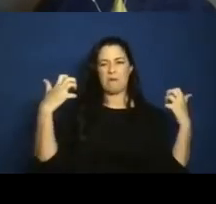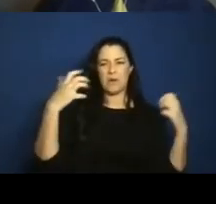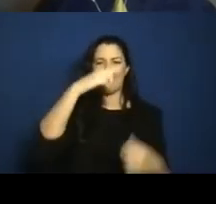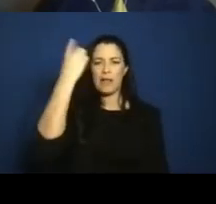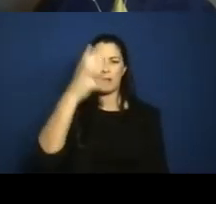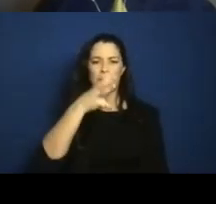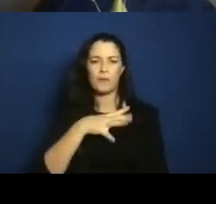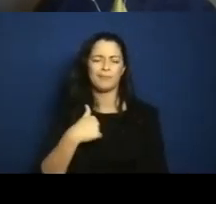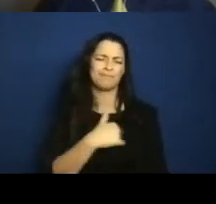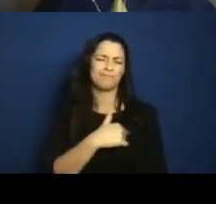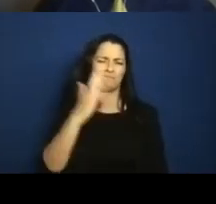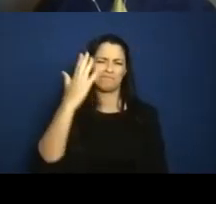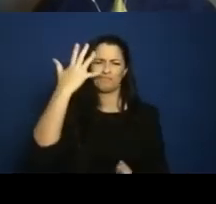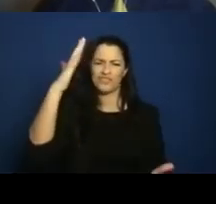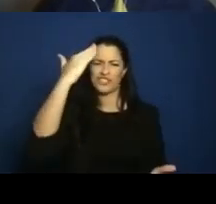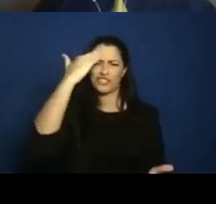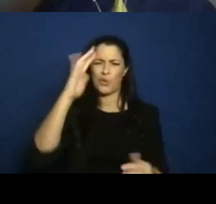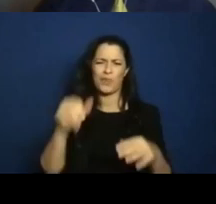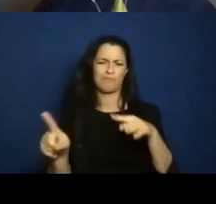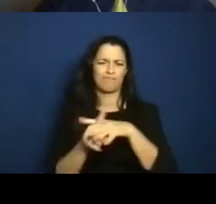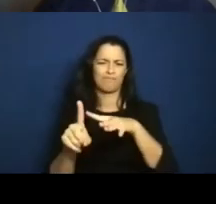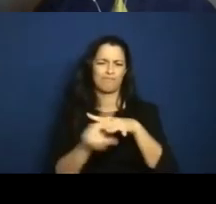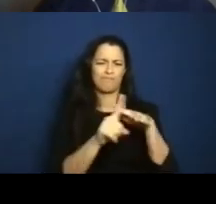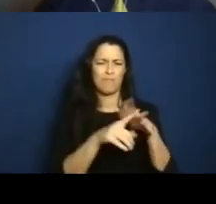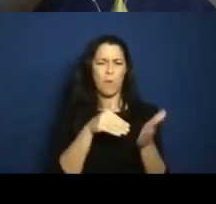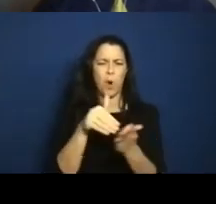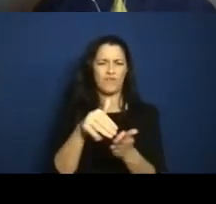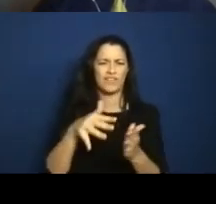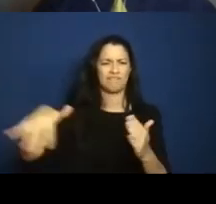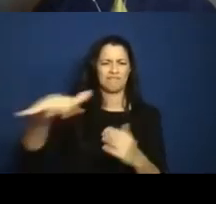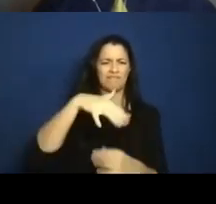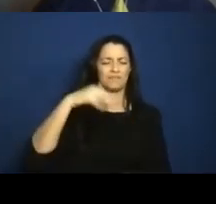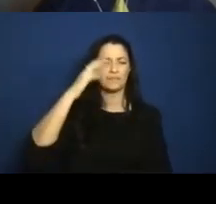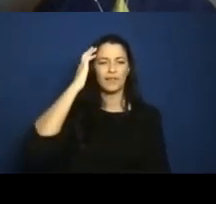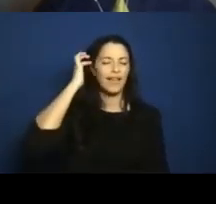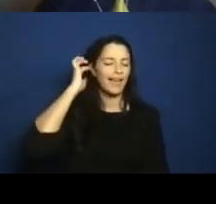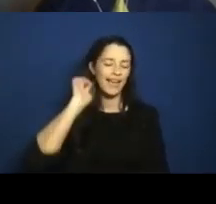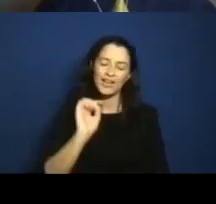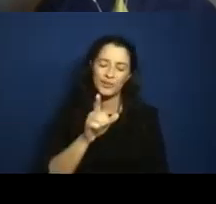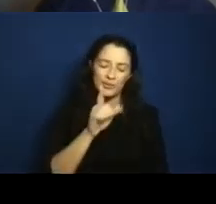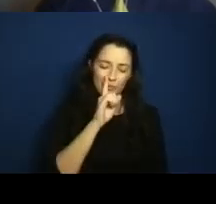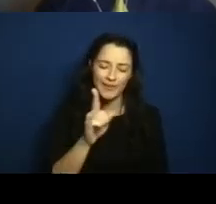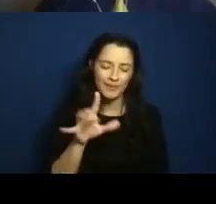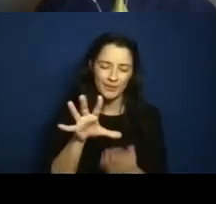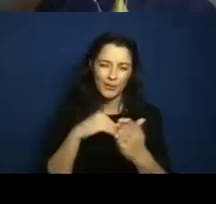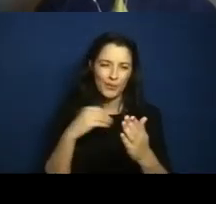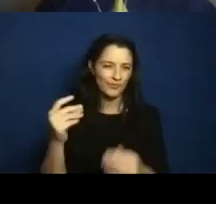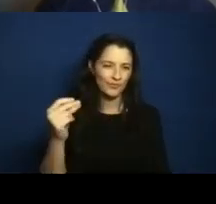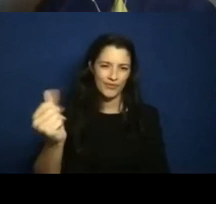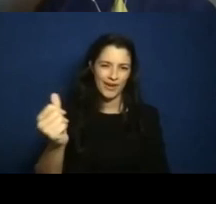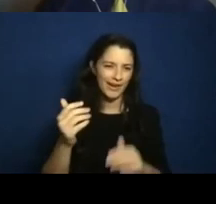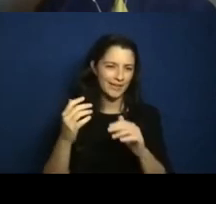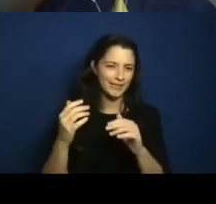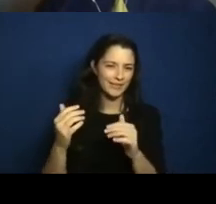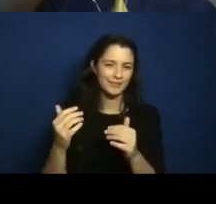lot in society as well. And you quickly learn how to do